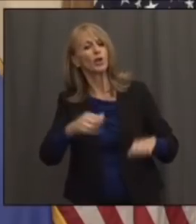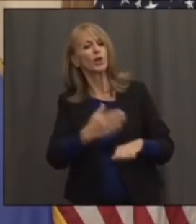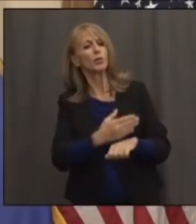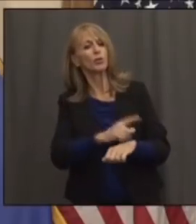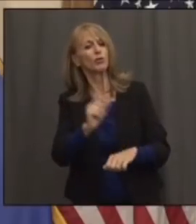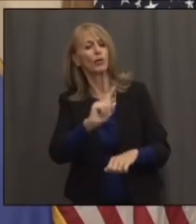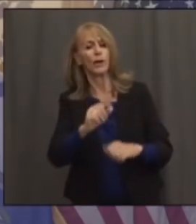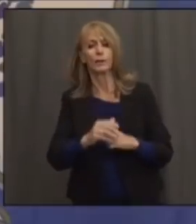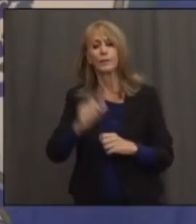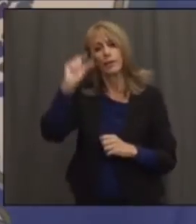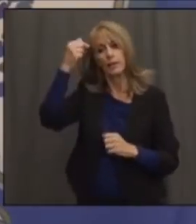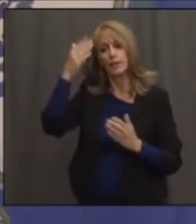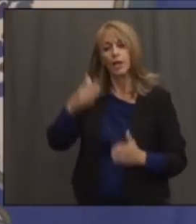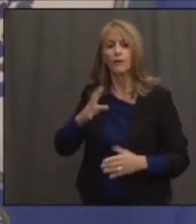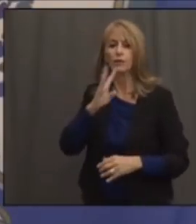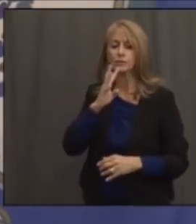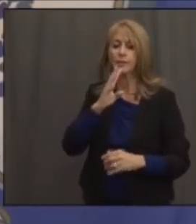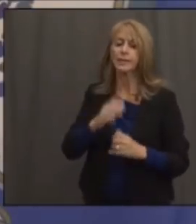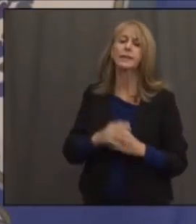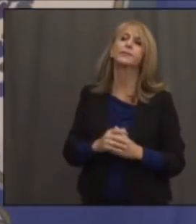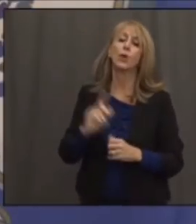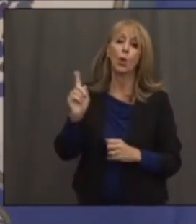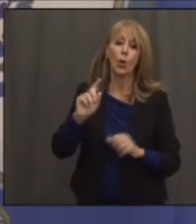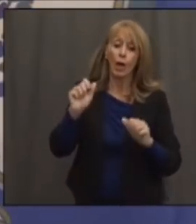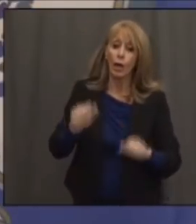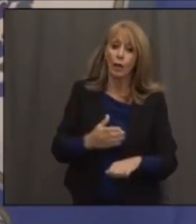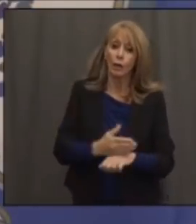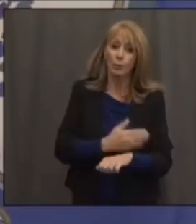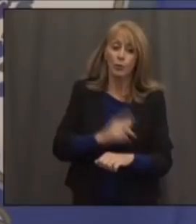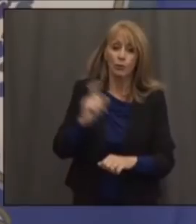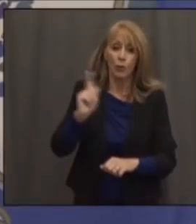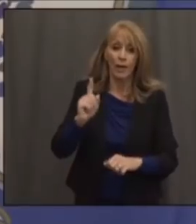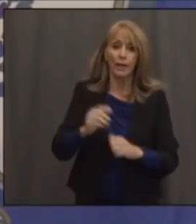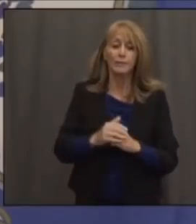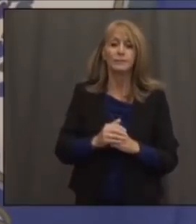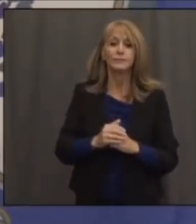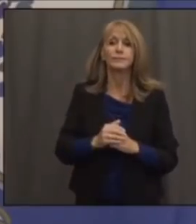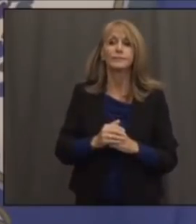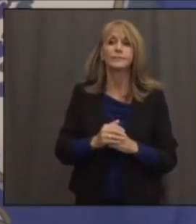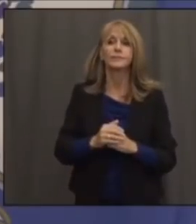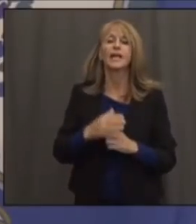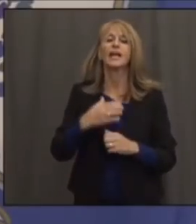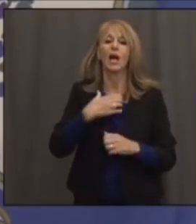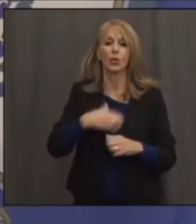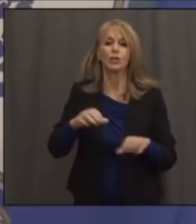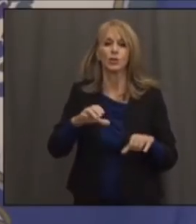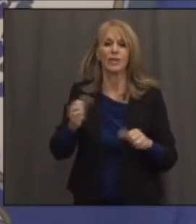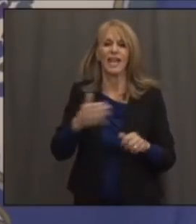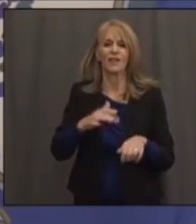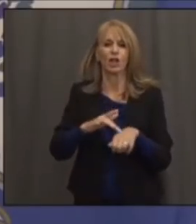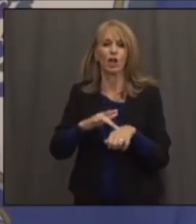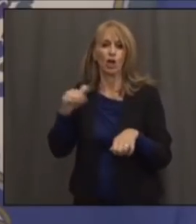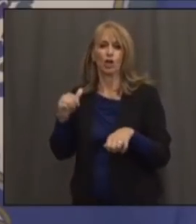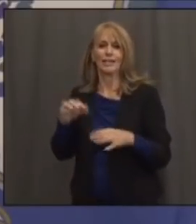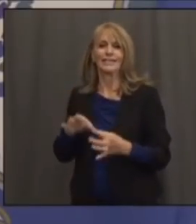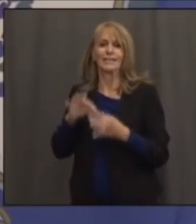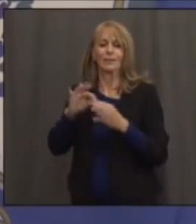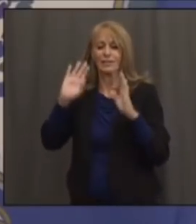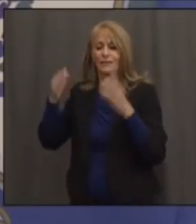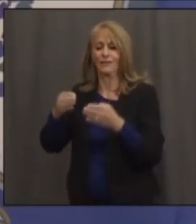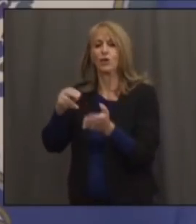I was talking to Albert about this earlier, certainly doing everything earlier would have helped, in particular when it came to the nursing